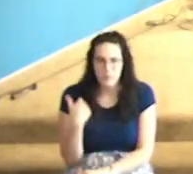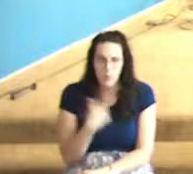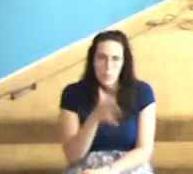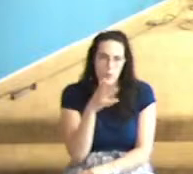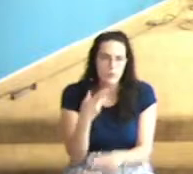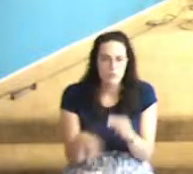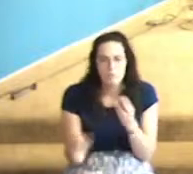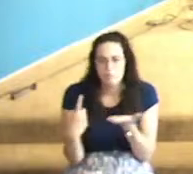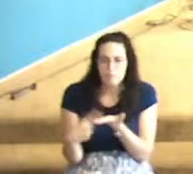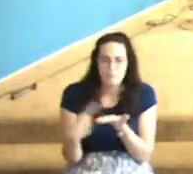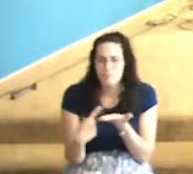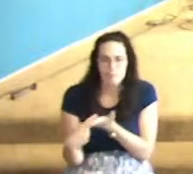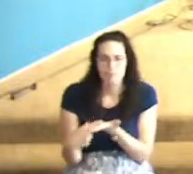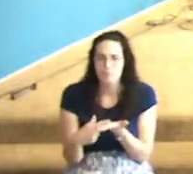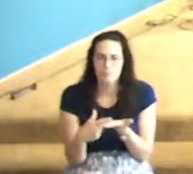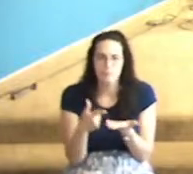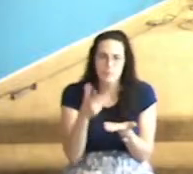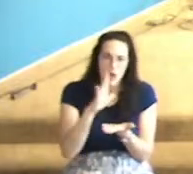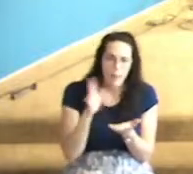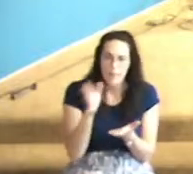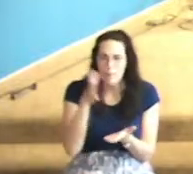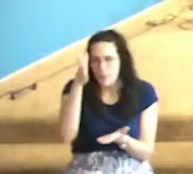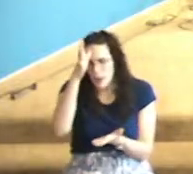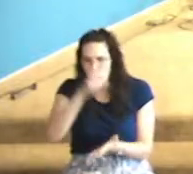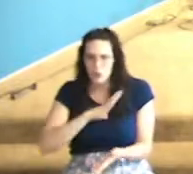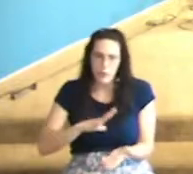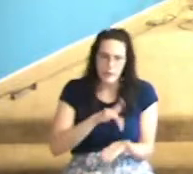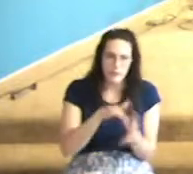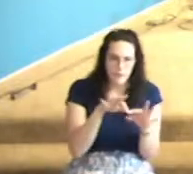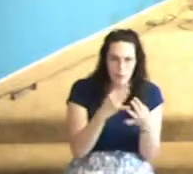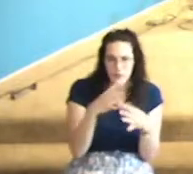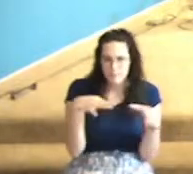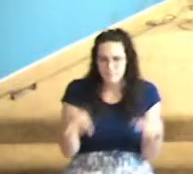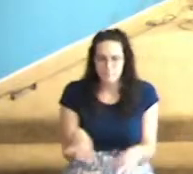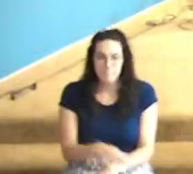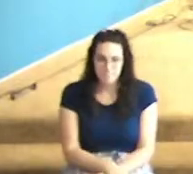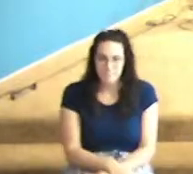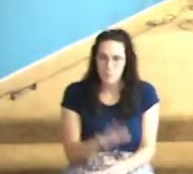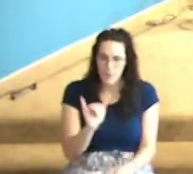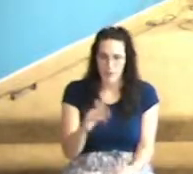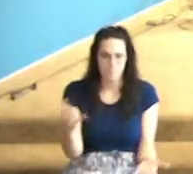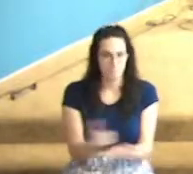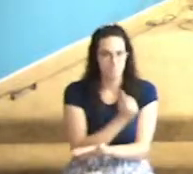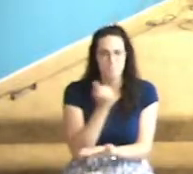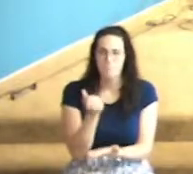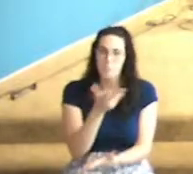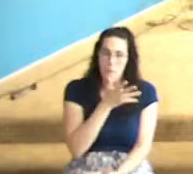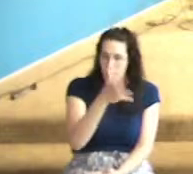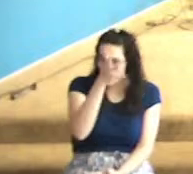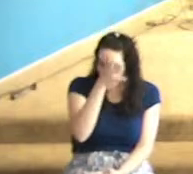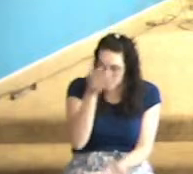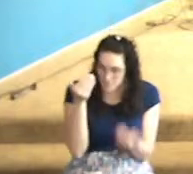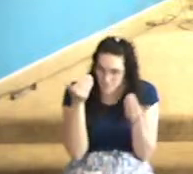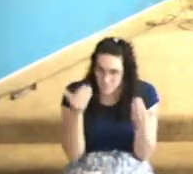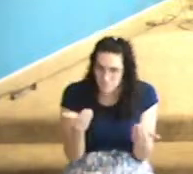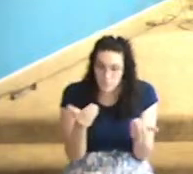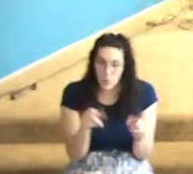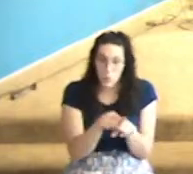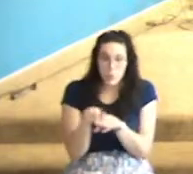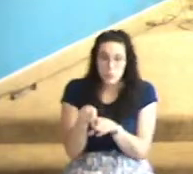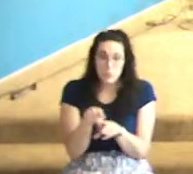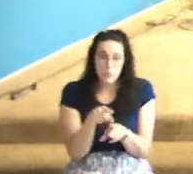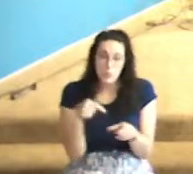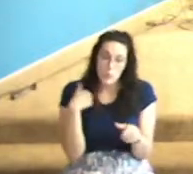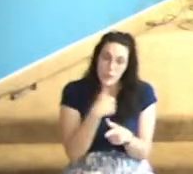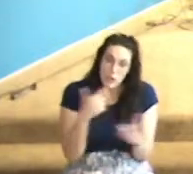about godly parenting, Christ-centered families, things like that. So take advantage of that. Moms and dads, you can also,